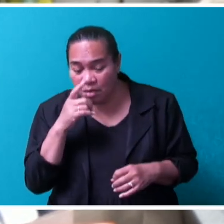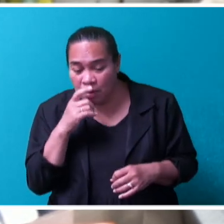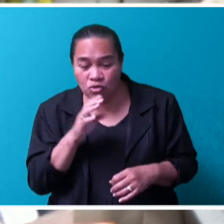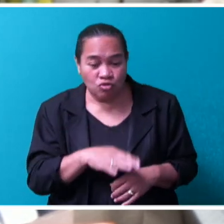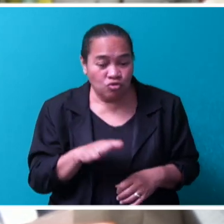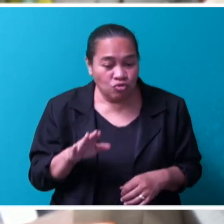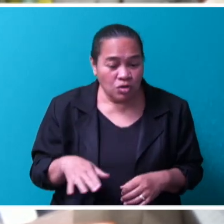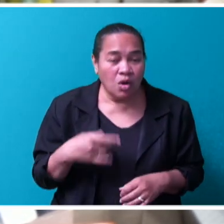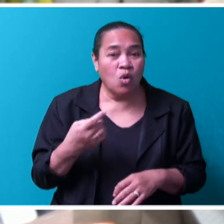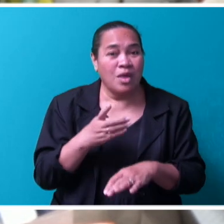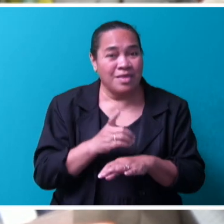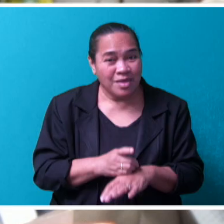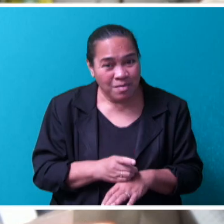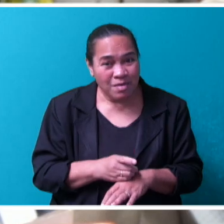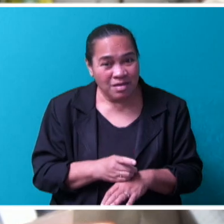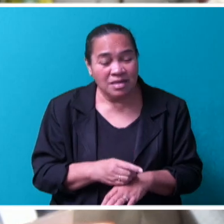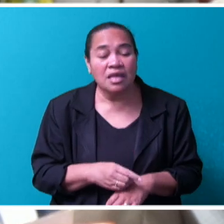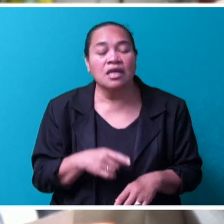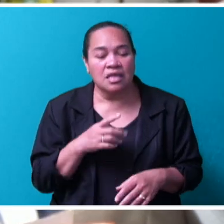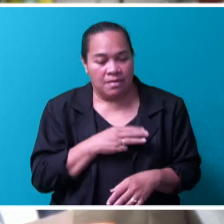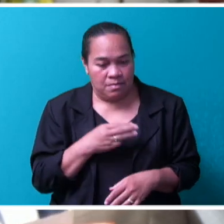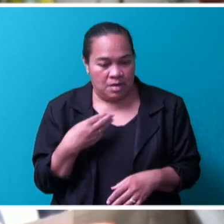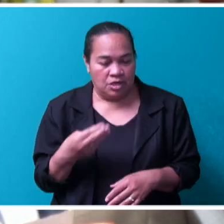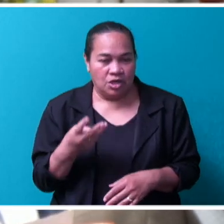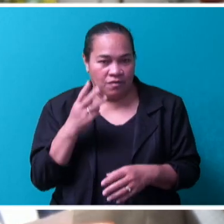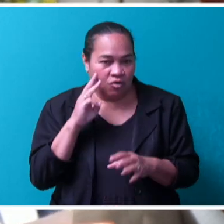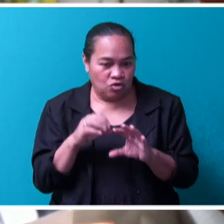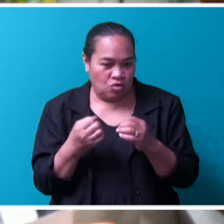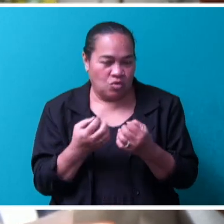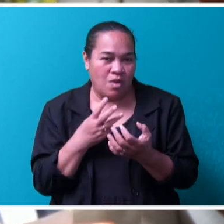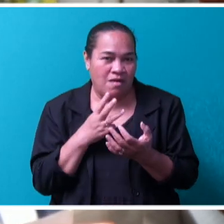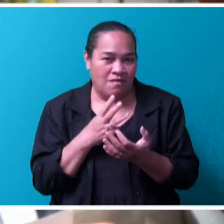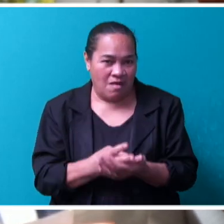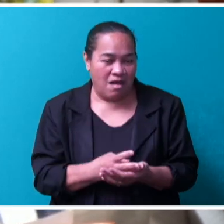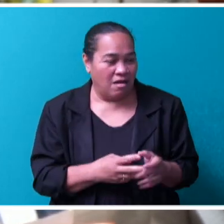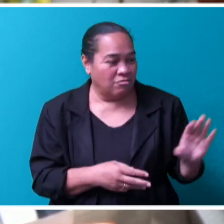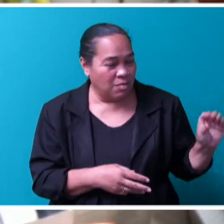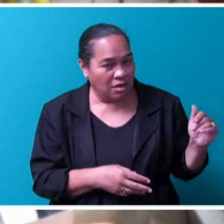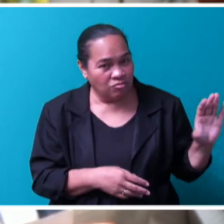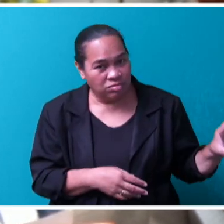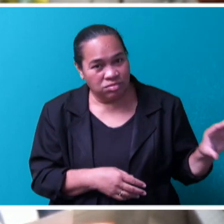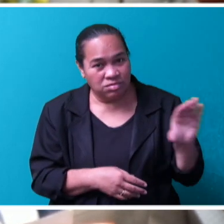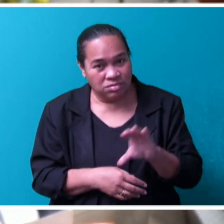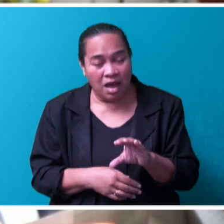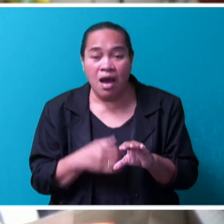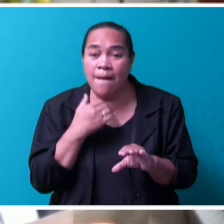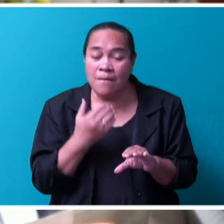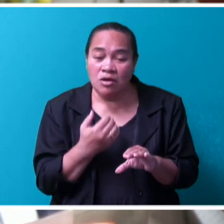persons with disability, the Ministry of Women, Children, and Social Protection has been